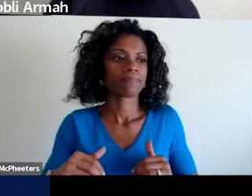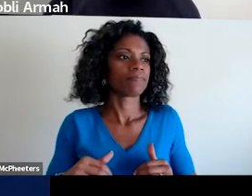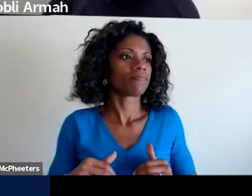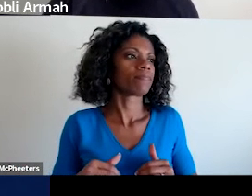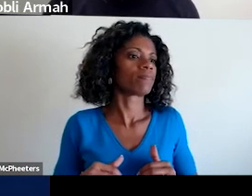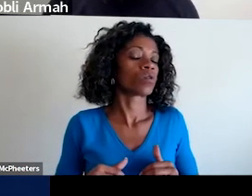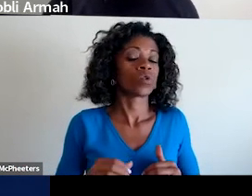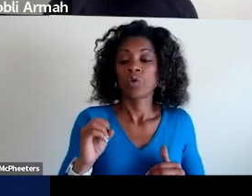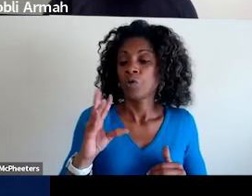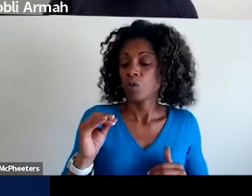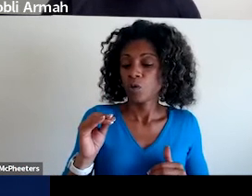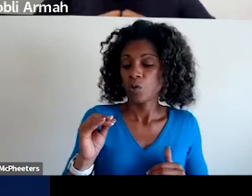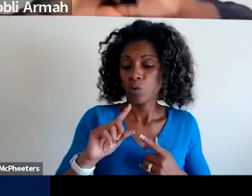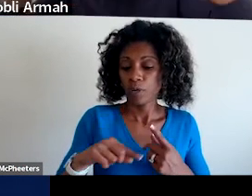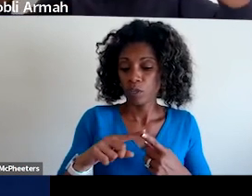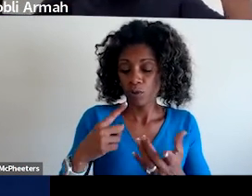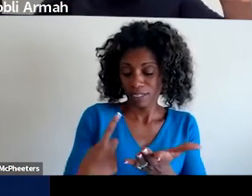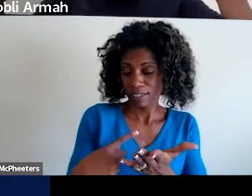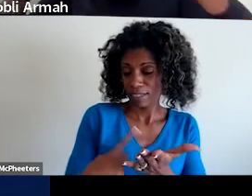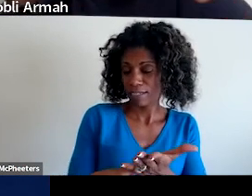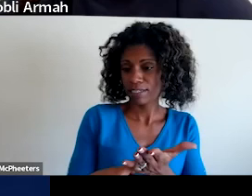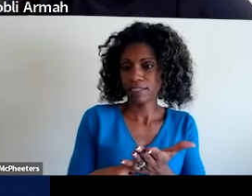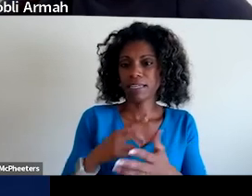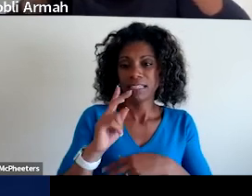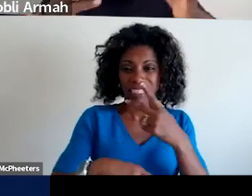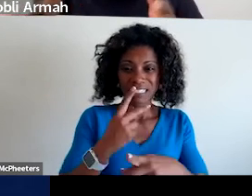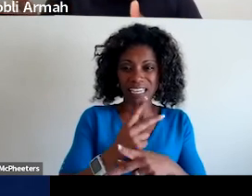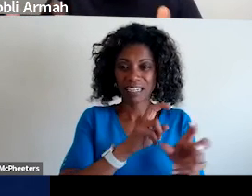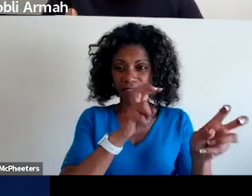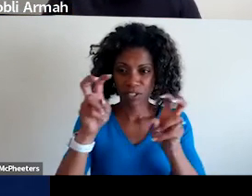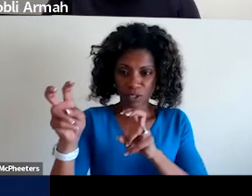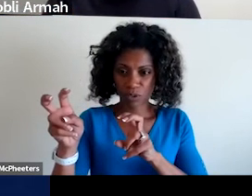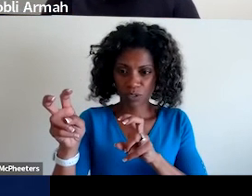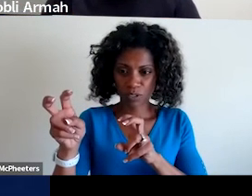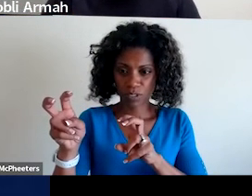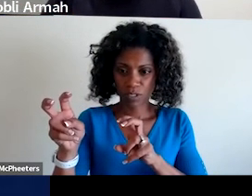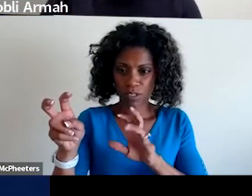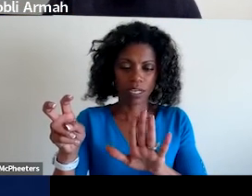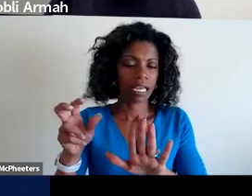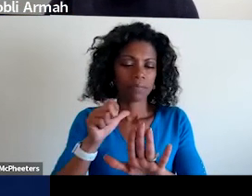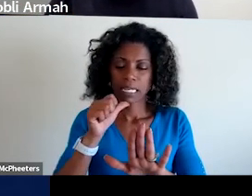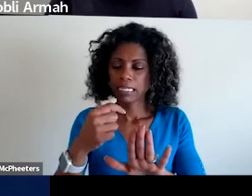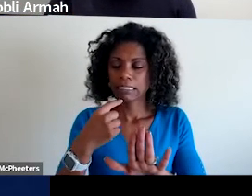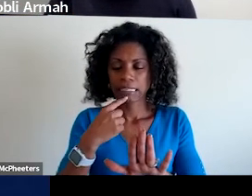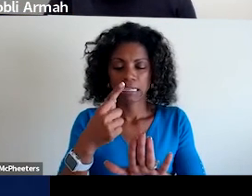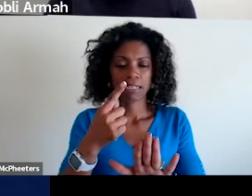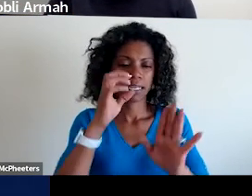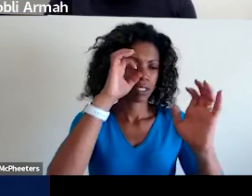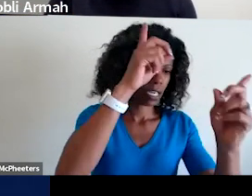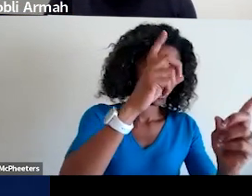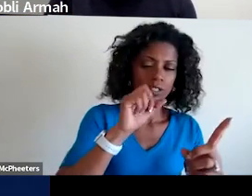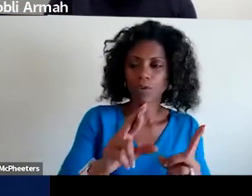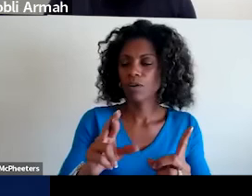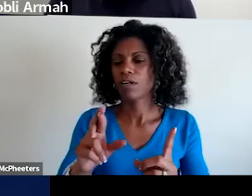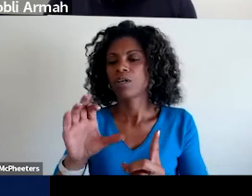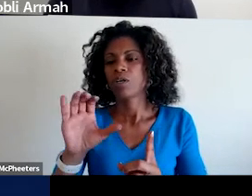you're talking about these issues around broader equity. You know, I'm not naming the domain of education or criminal justice, but a lot of the